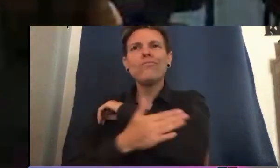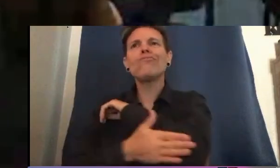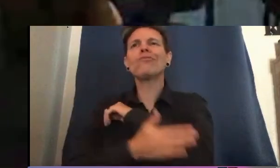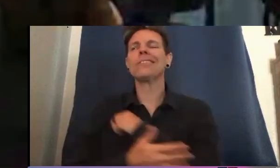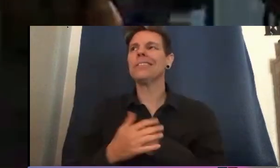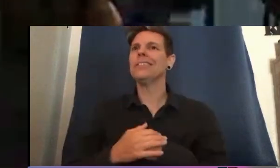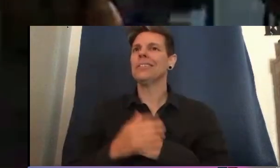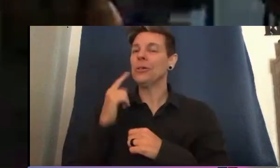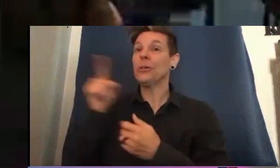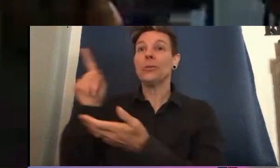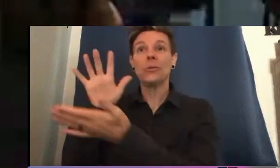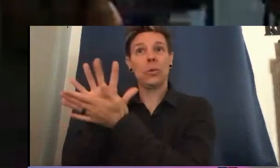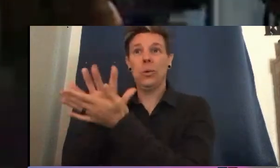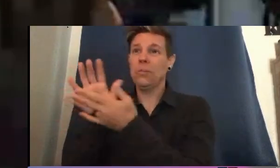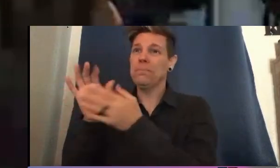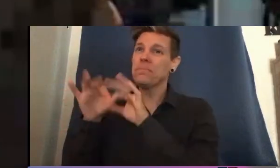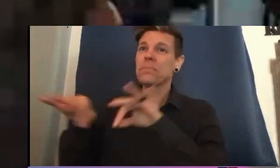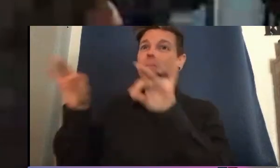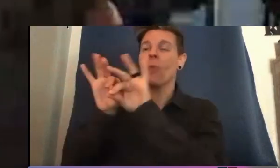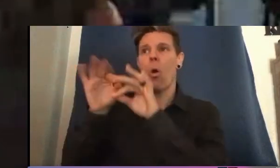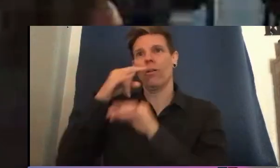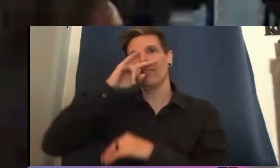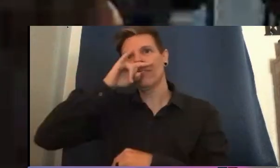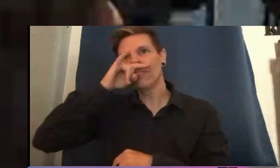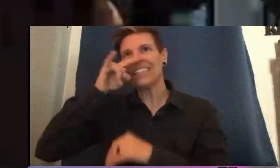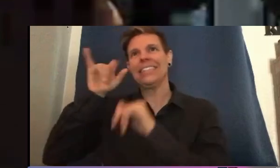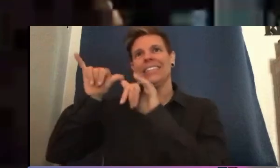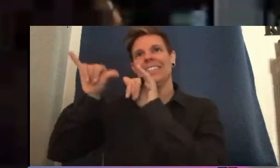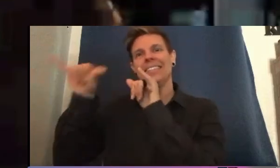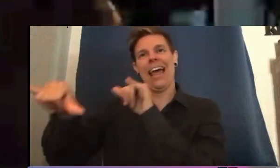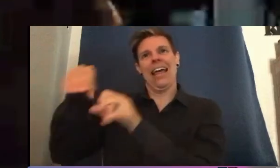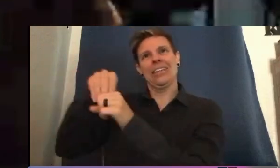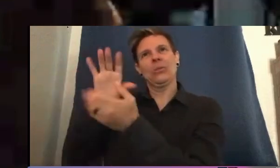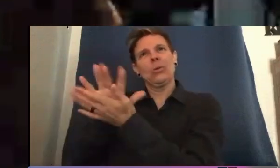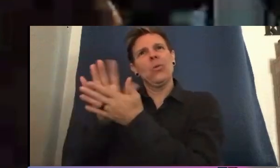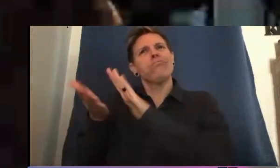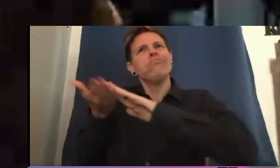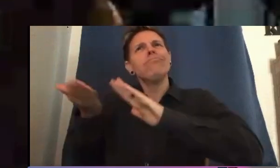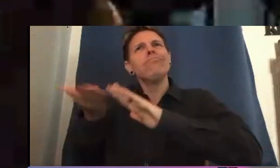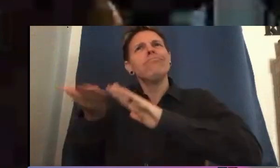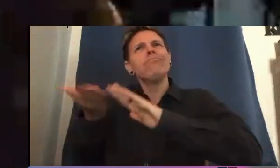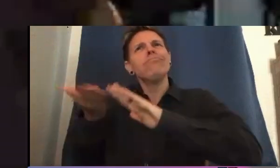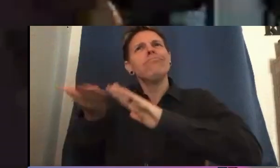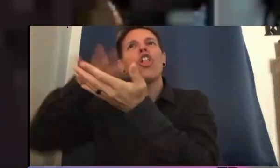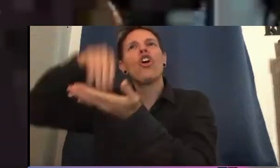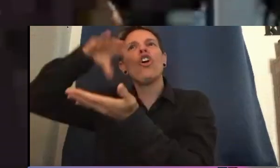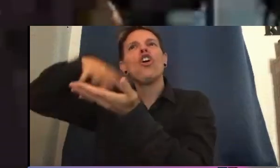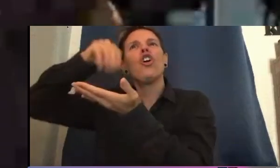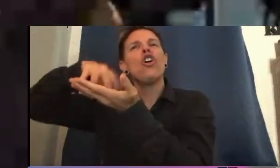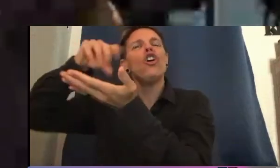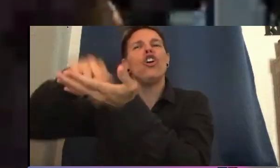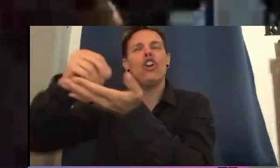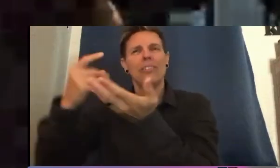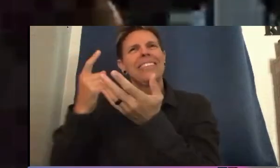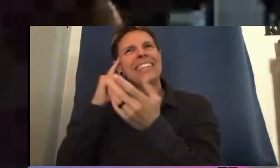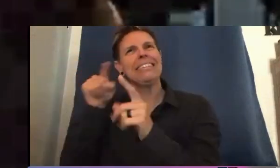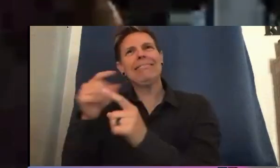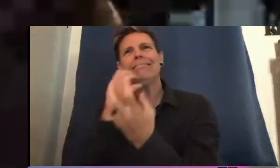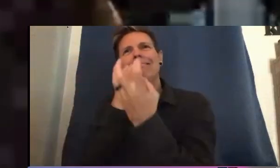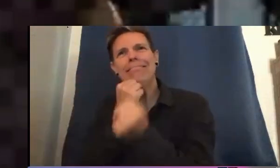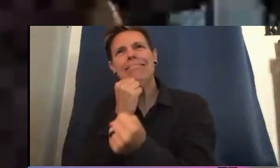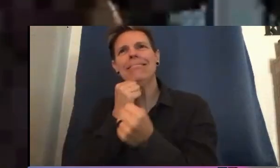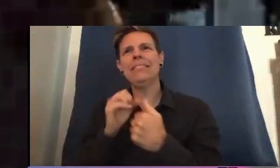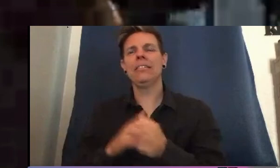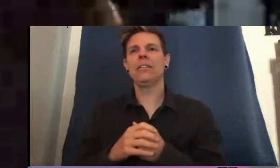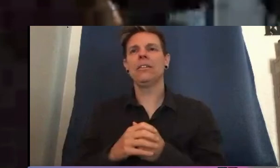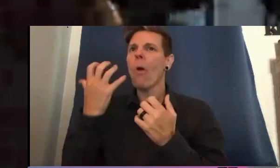keeping kids in school. So that is critical. So we want to protect individual health, but we also want to do